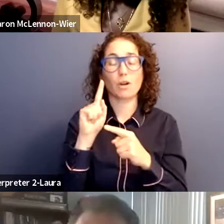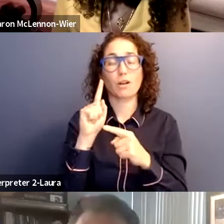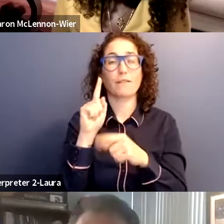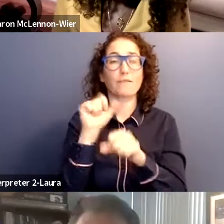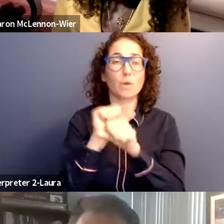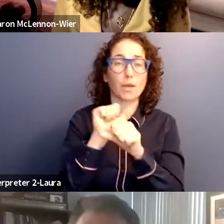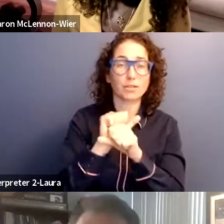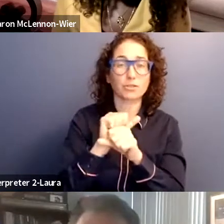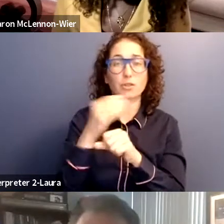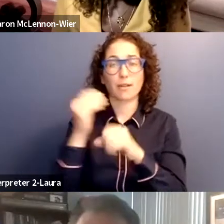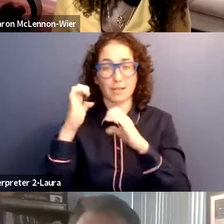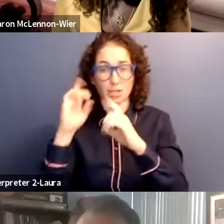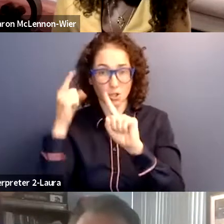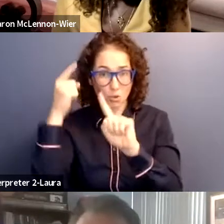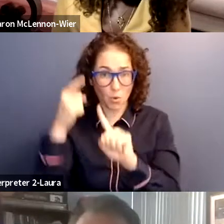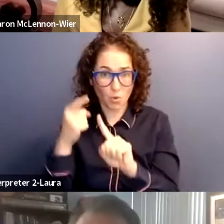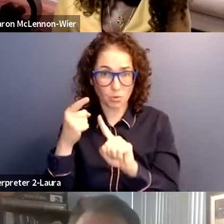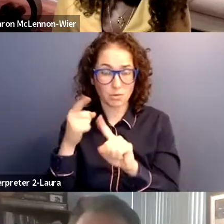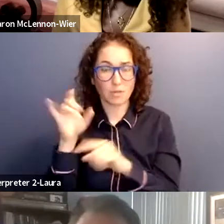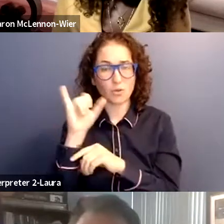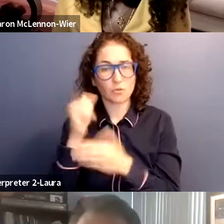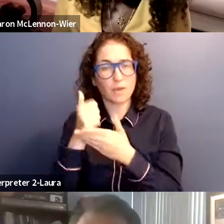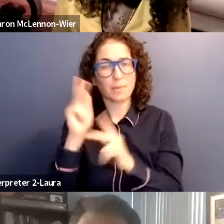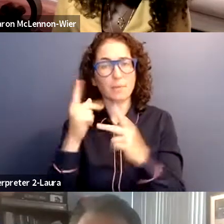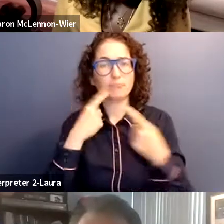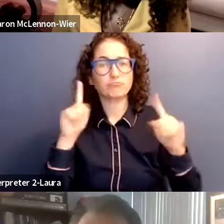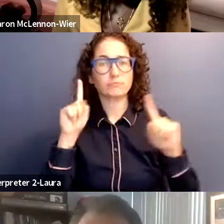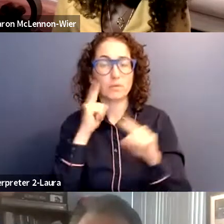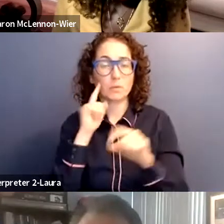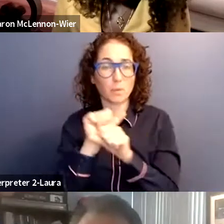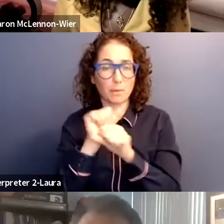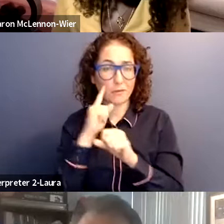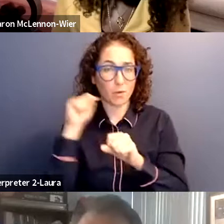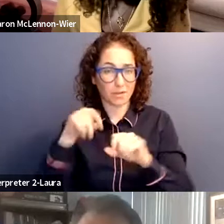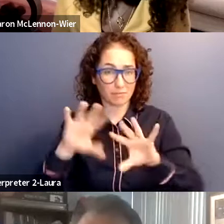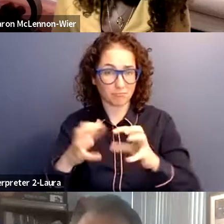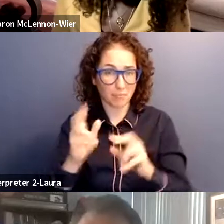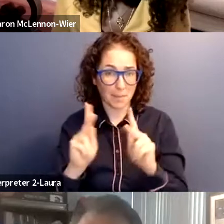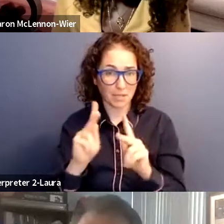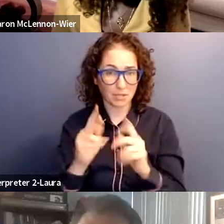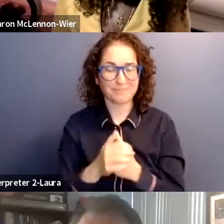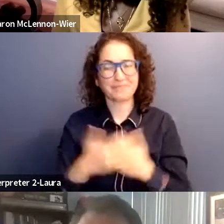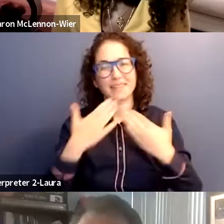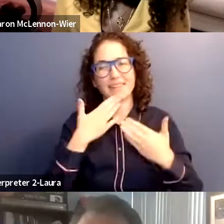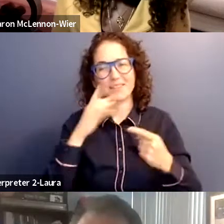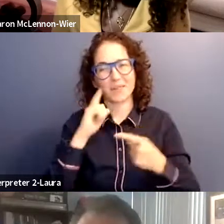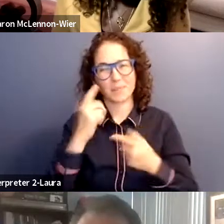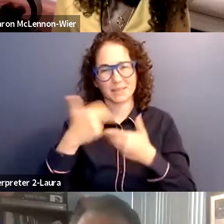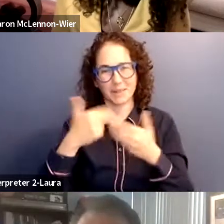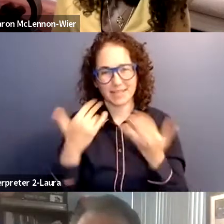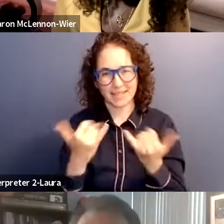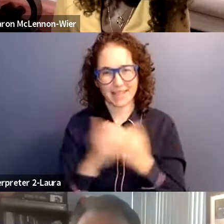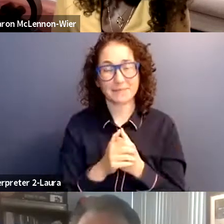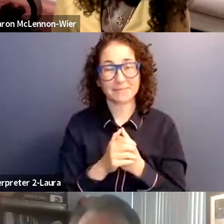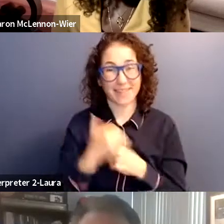educational goals and employment success for this population. Thank you for participating. We have